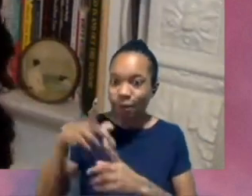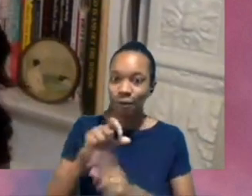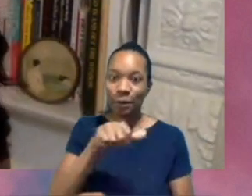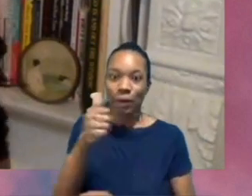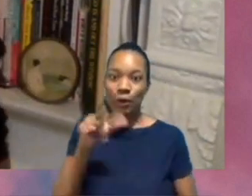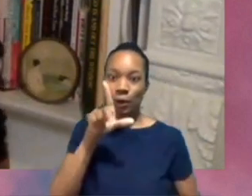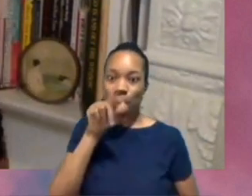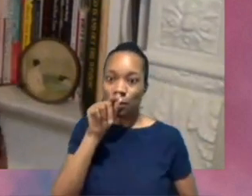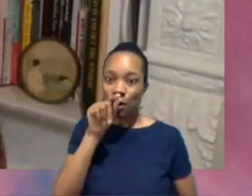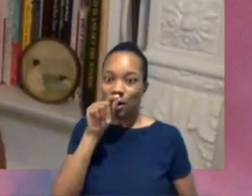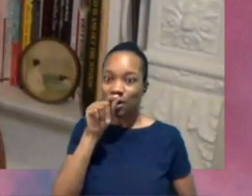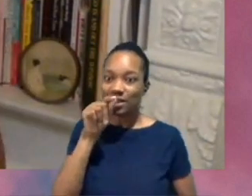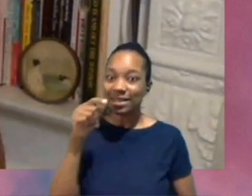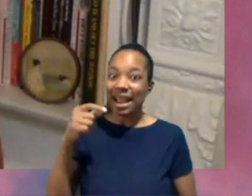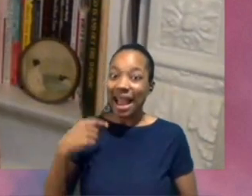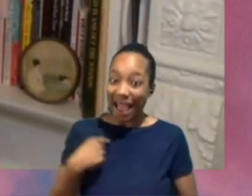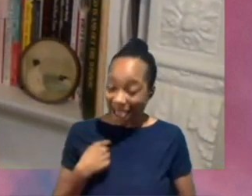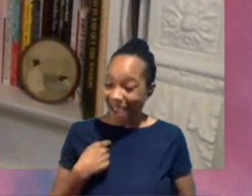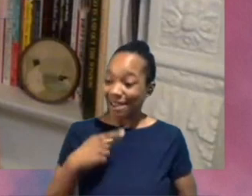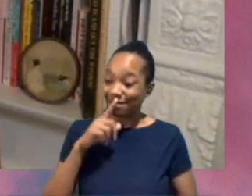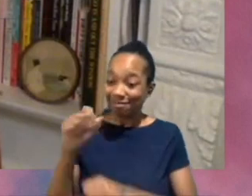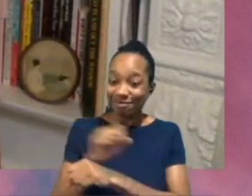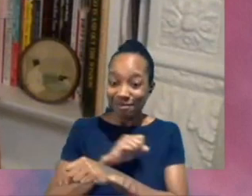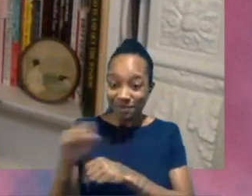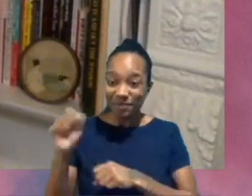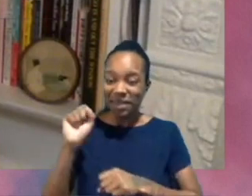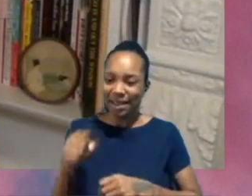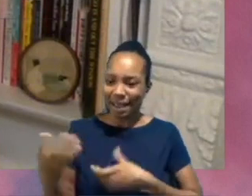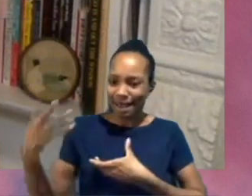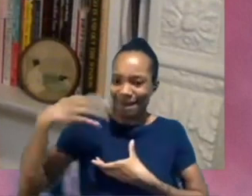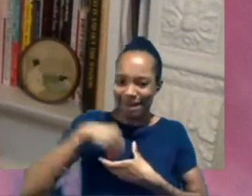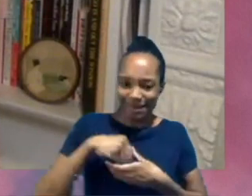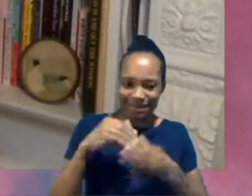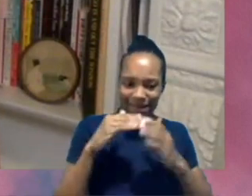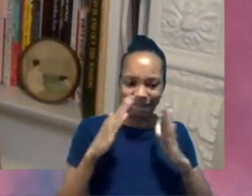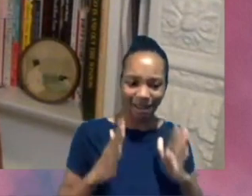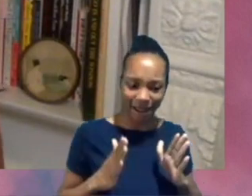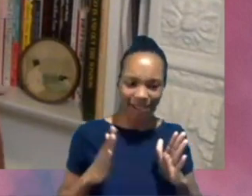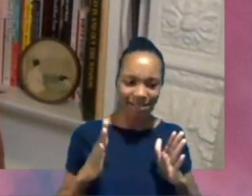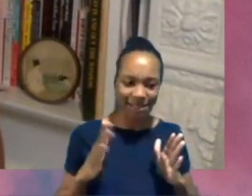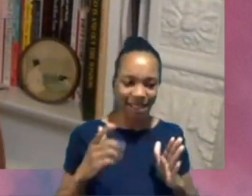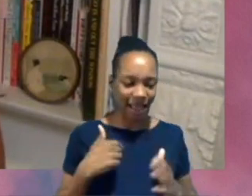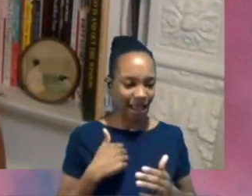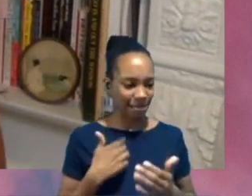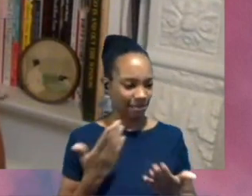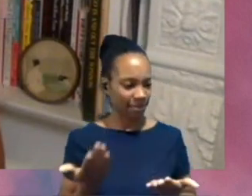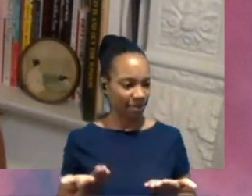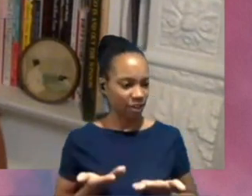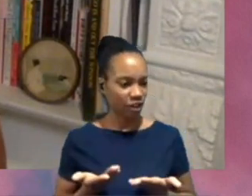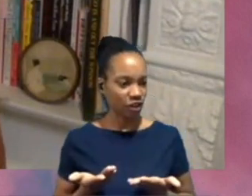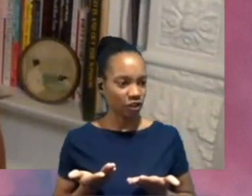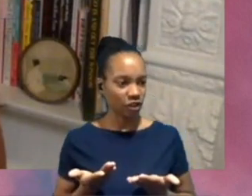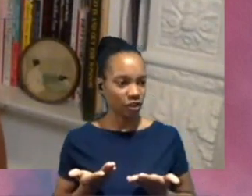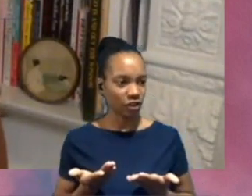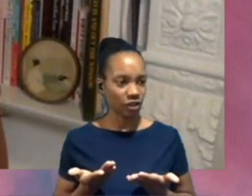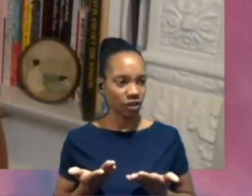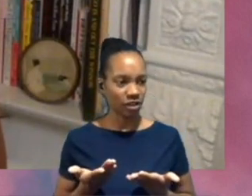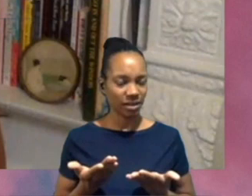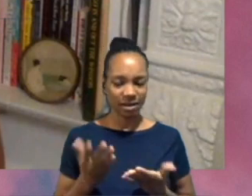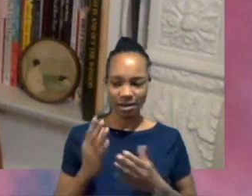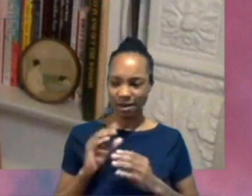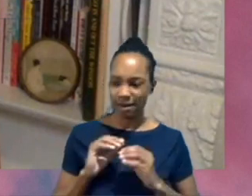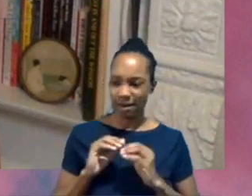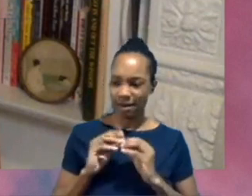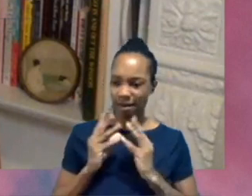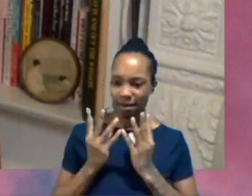stand up inside of. I am dying here inside this flower.